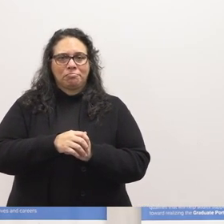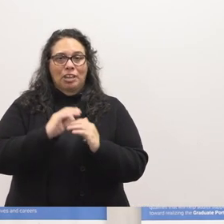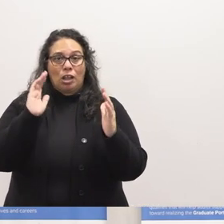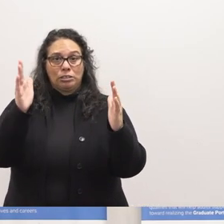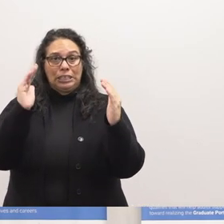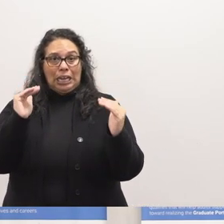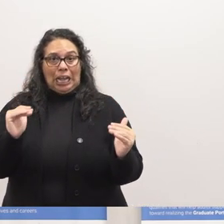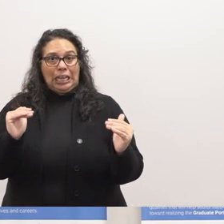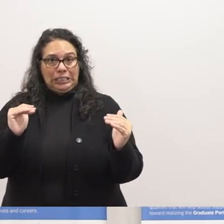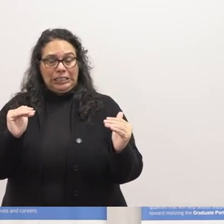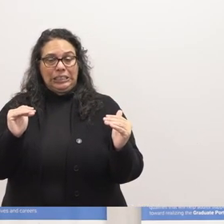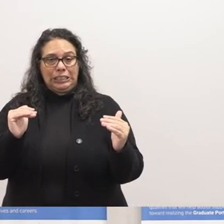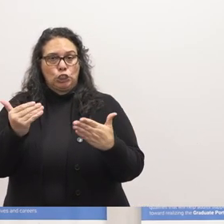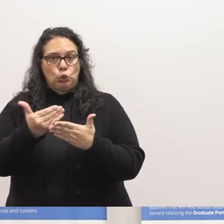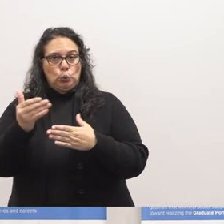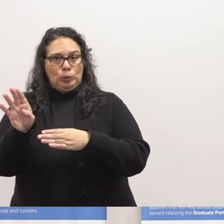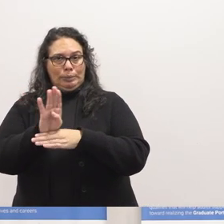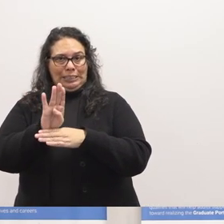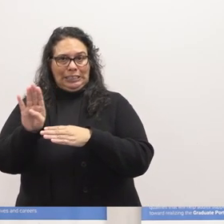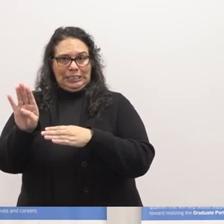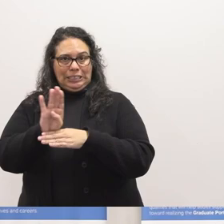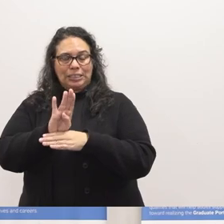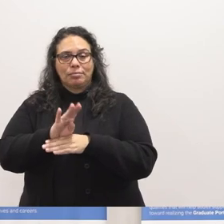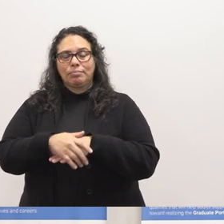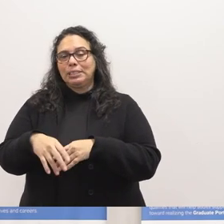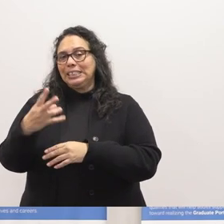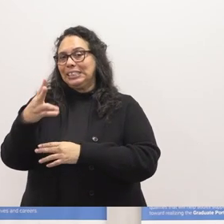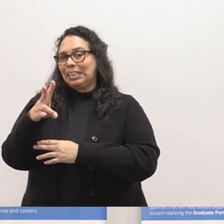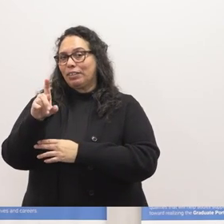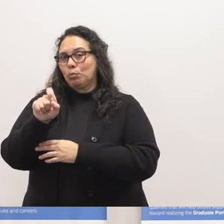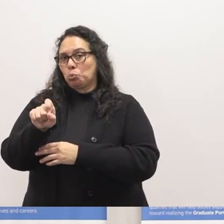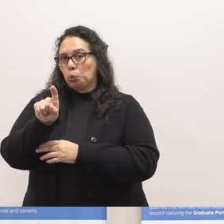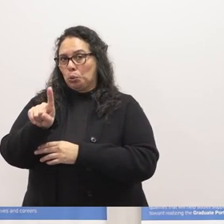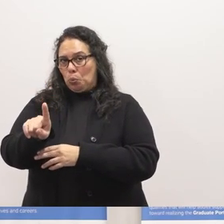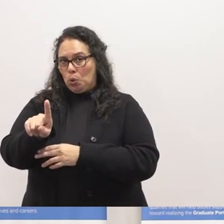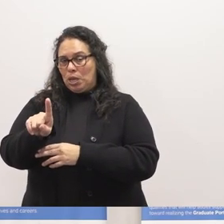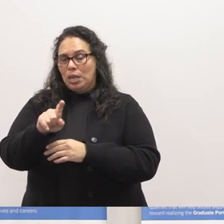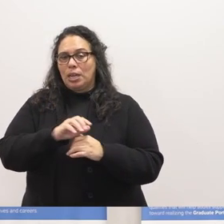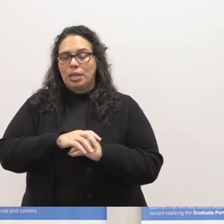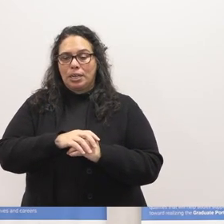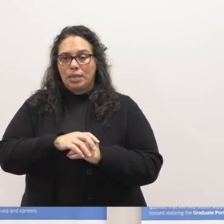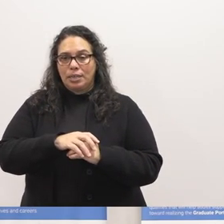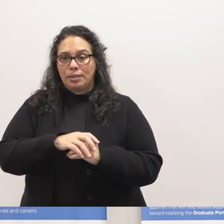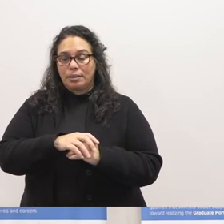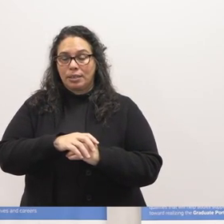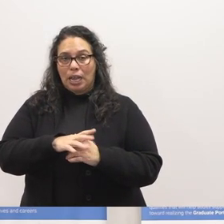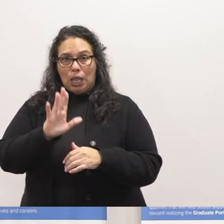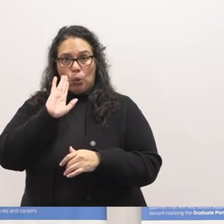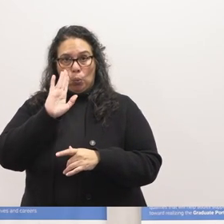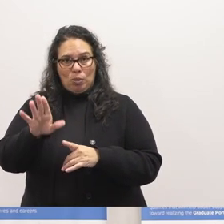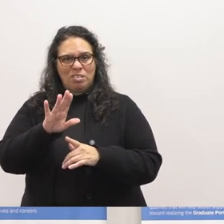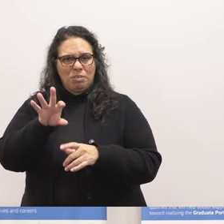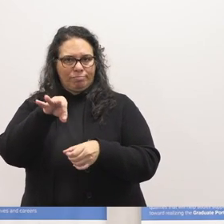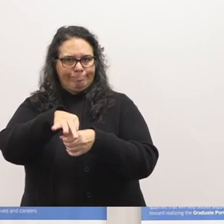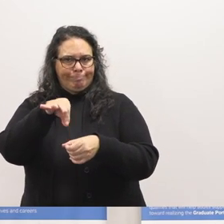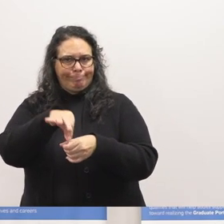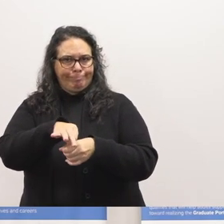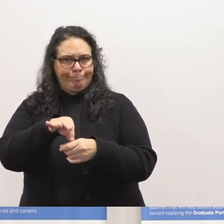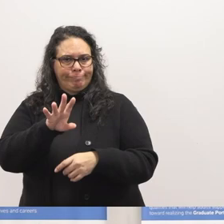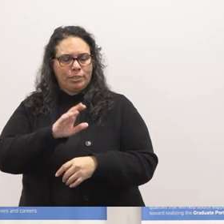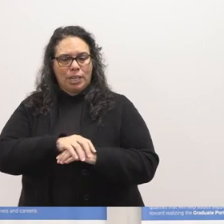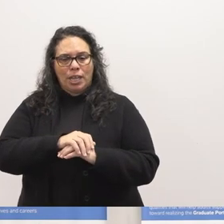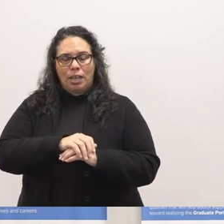Next, we have new business, item 17.1, and this will be an action item,